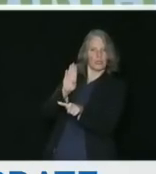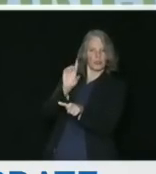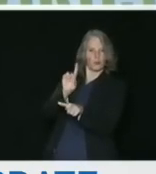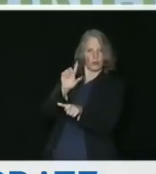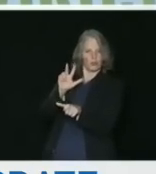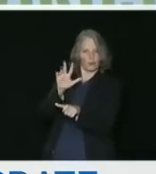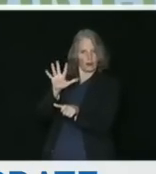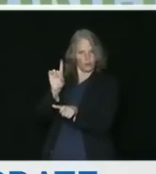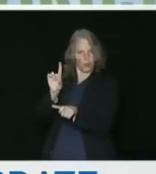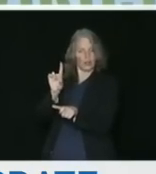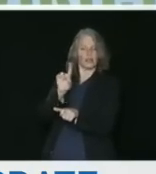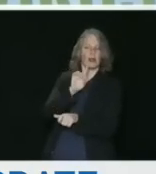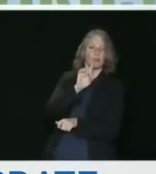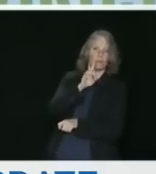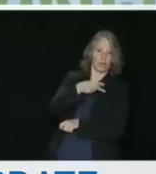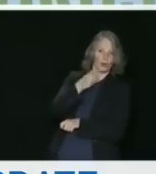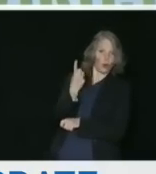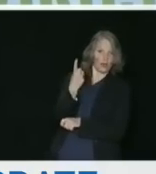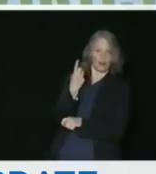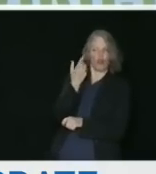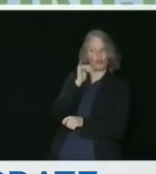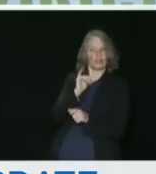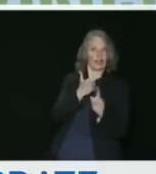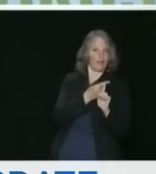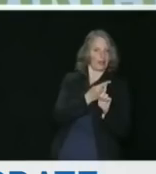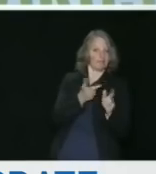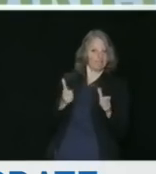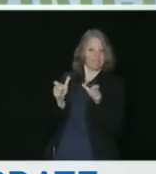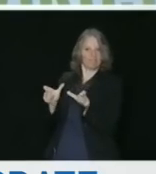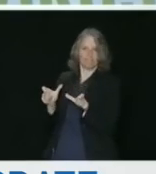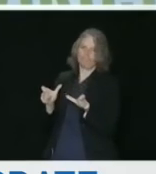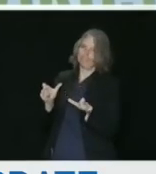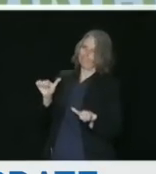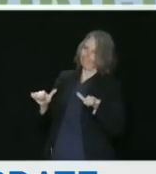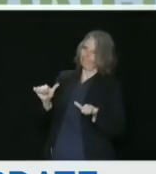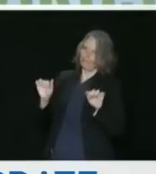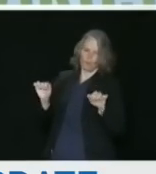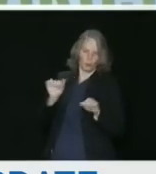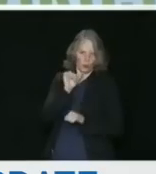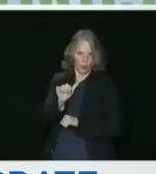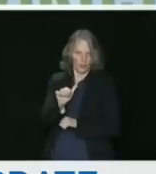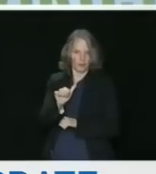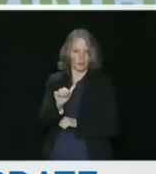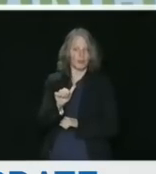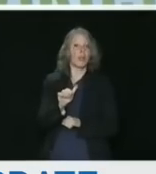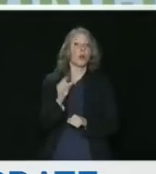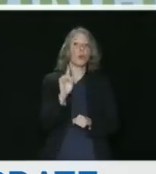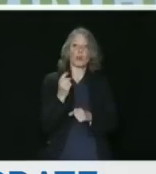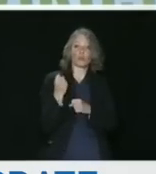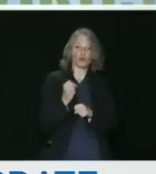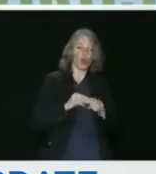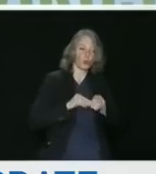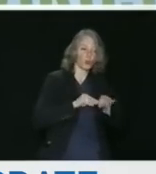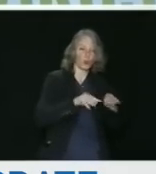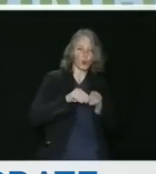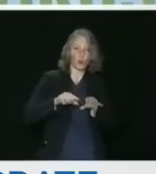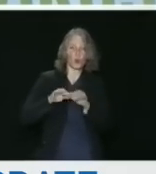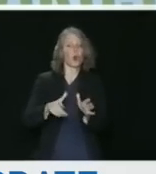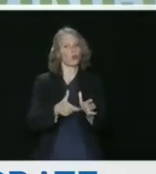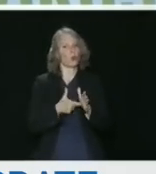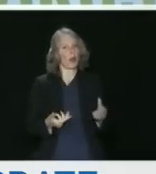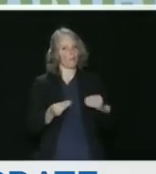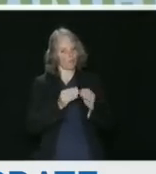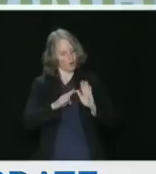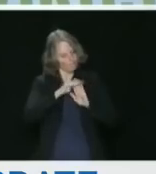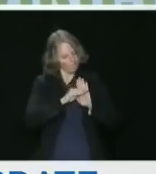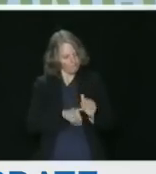P1. Controlling infection rates is needed in heavily affected areas. Elsewhere, ongoing